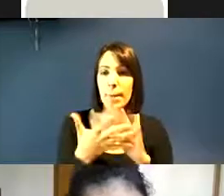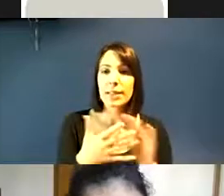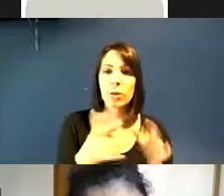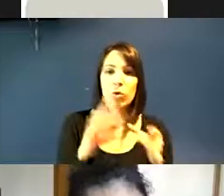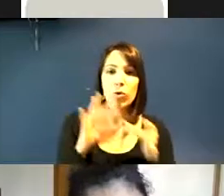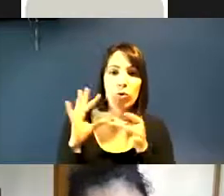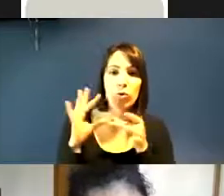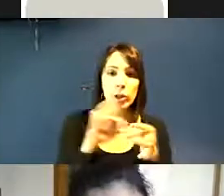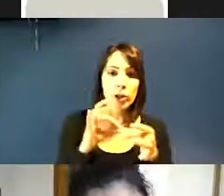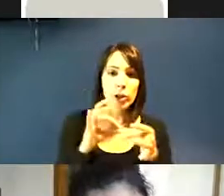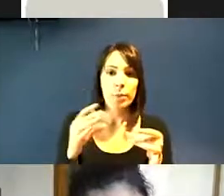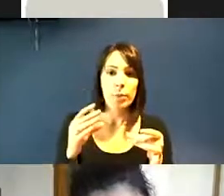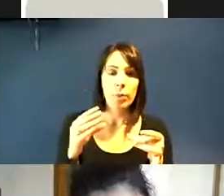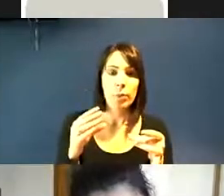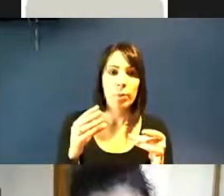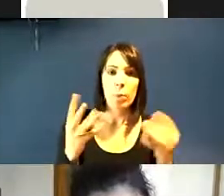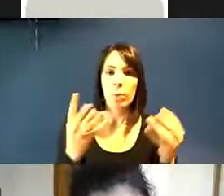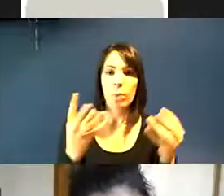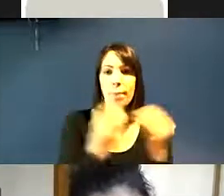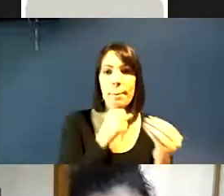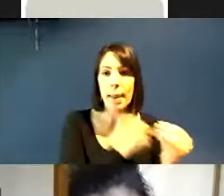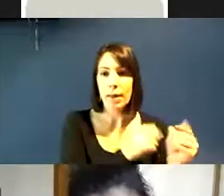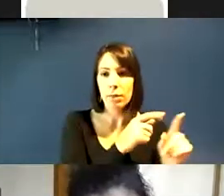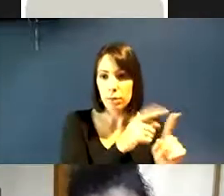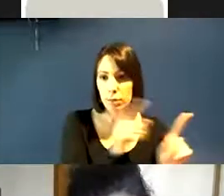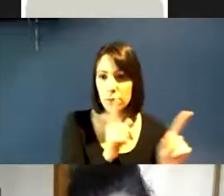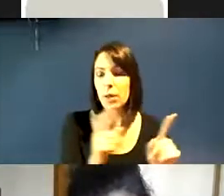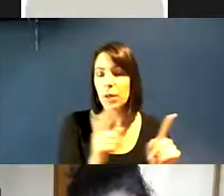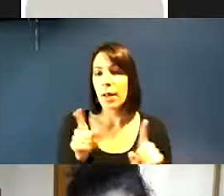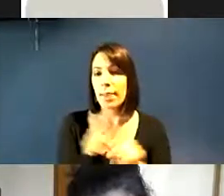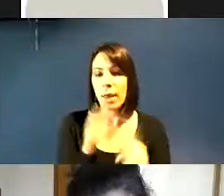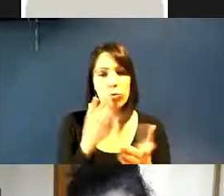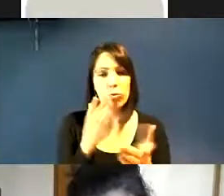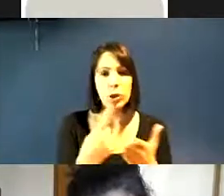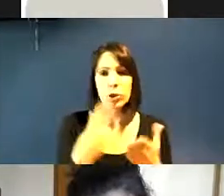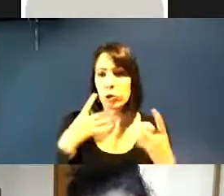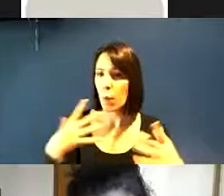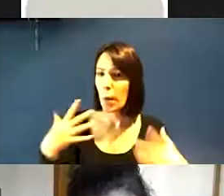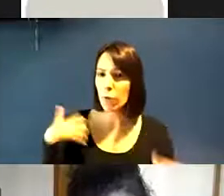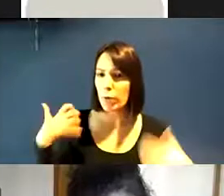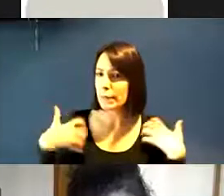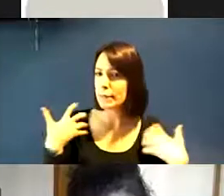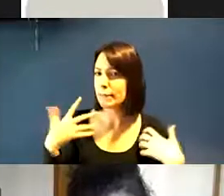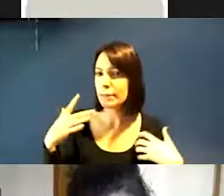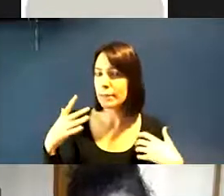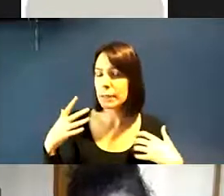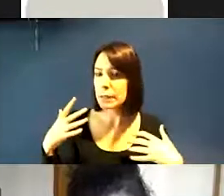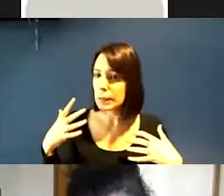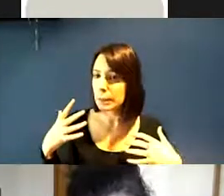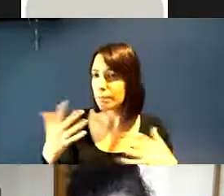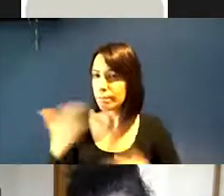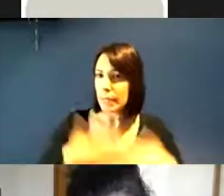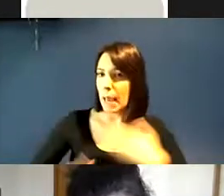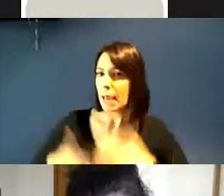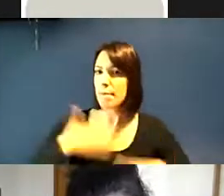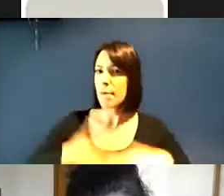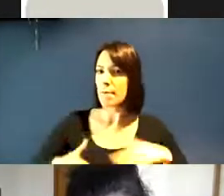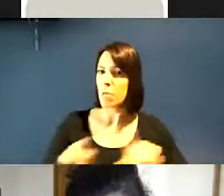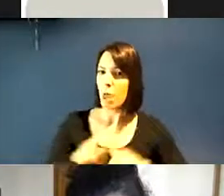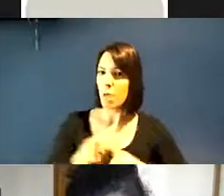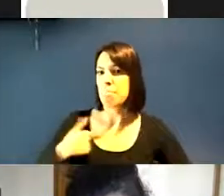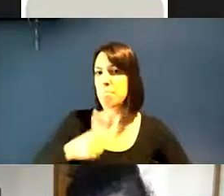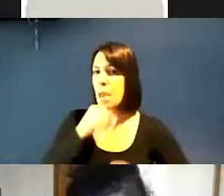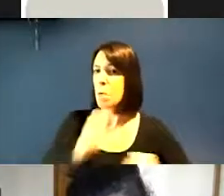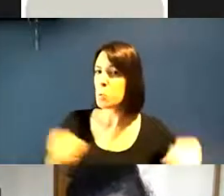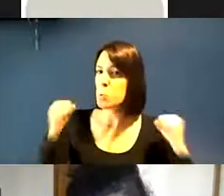by very traditional and often aggressive forms of masculinity. So ideas that reinforce the idea that